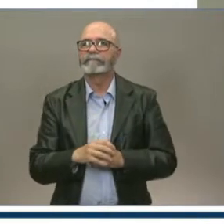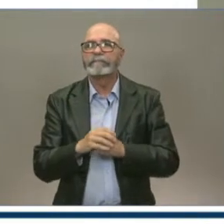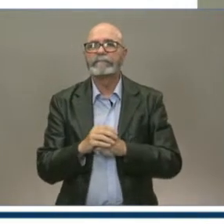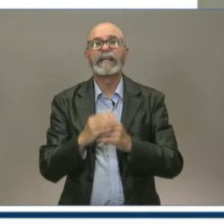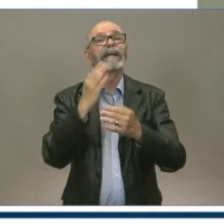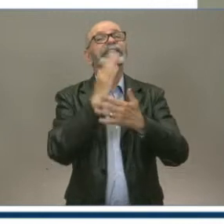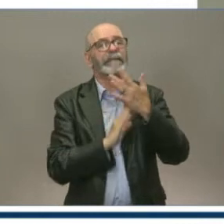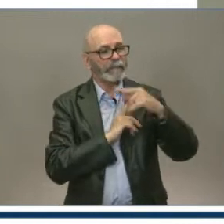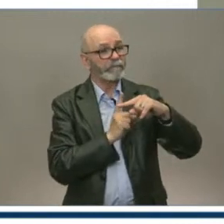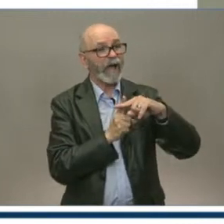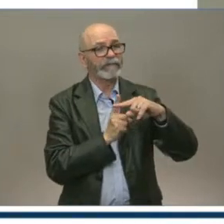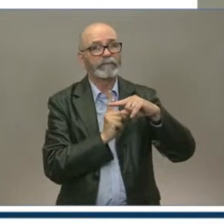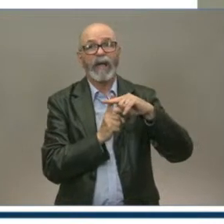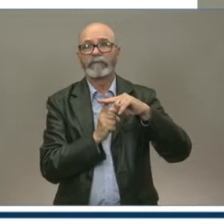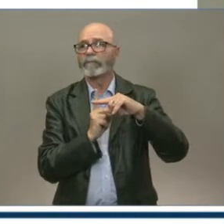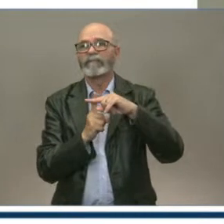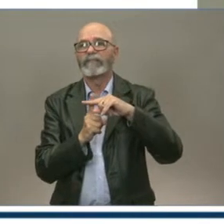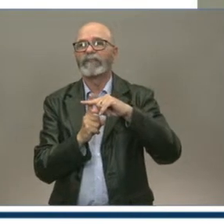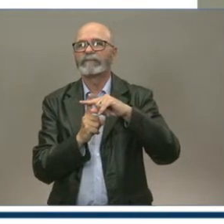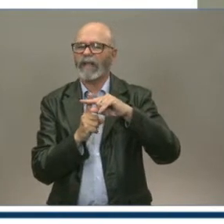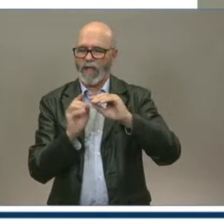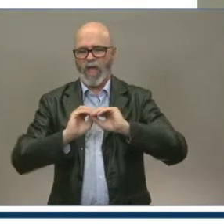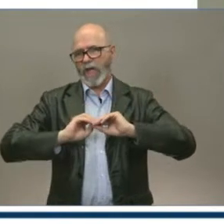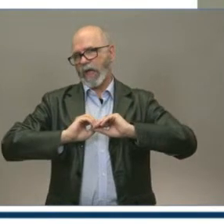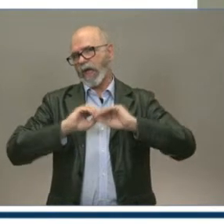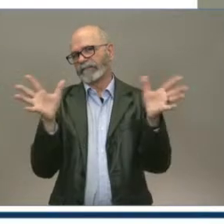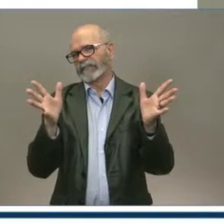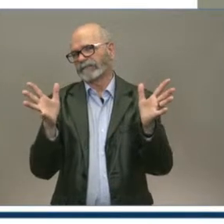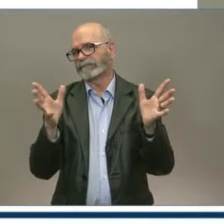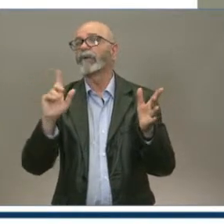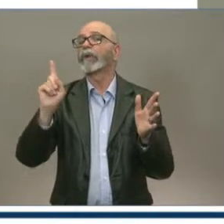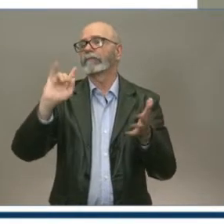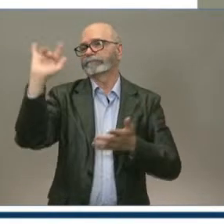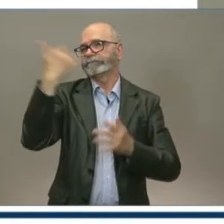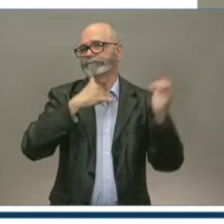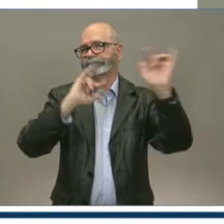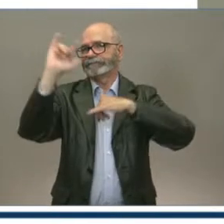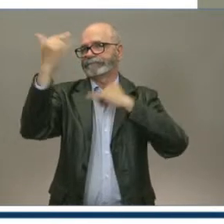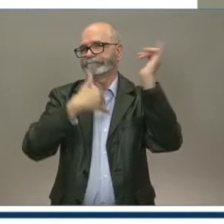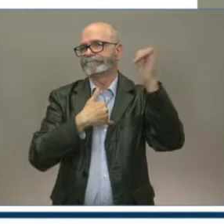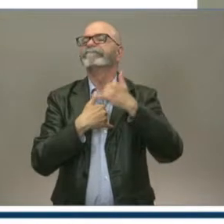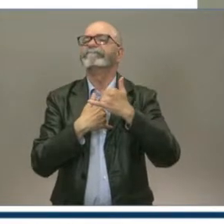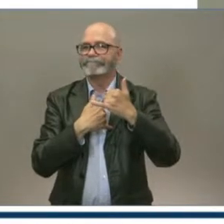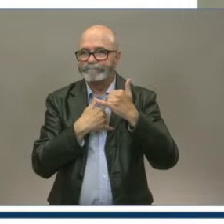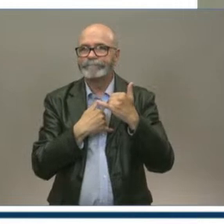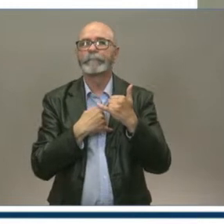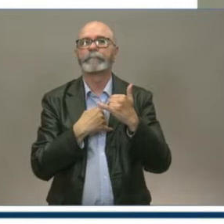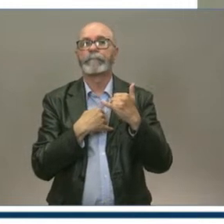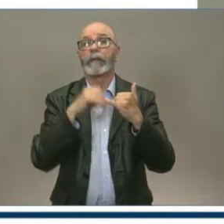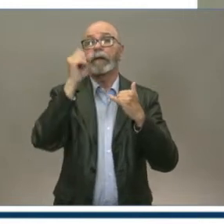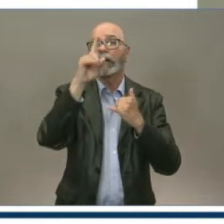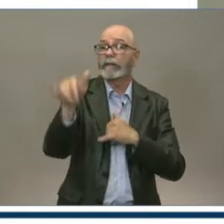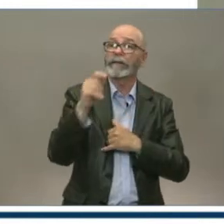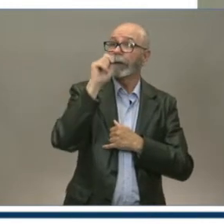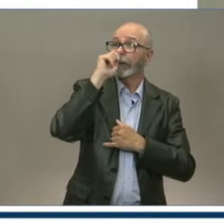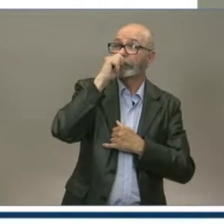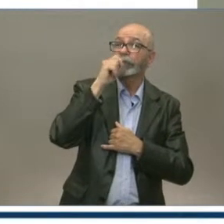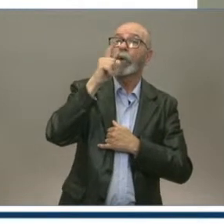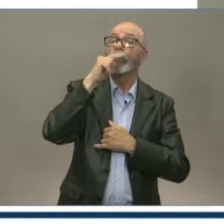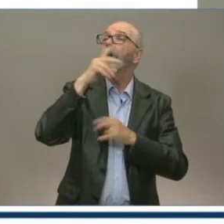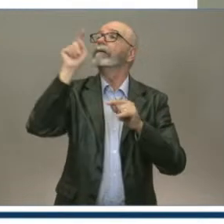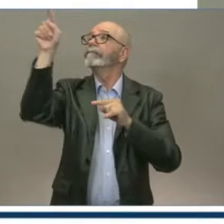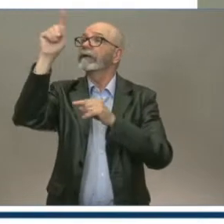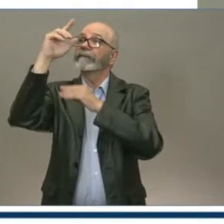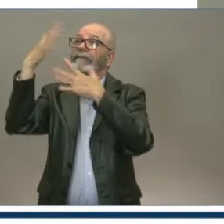Canada, we've added another layer of protection by strongly recommending testing for travelers who still have